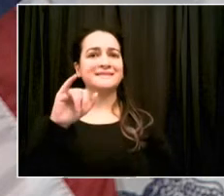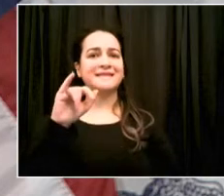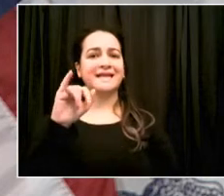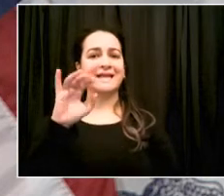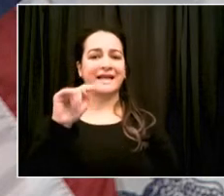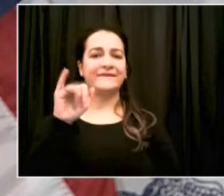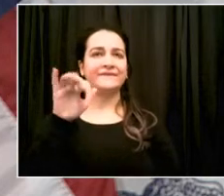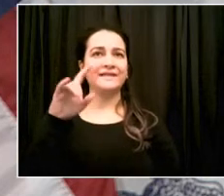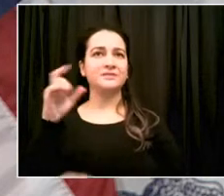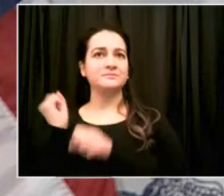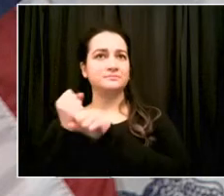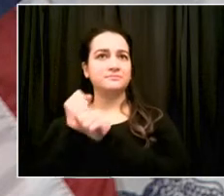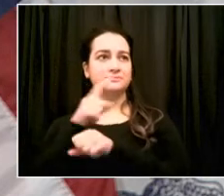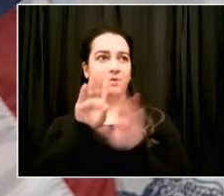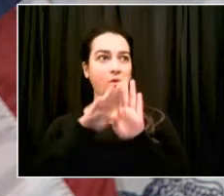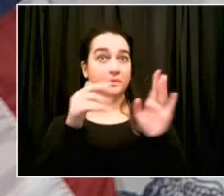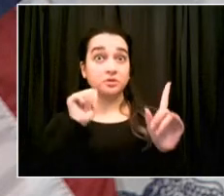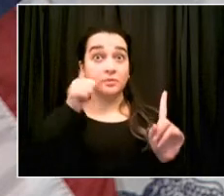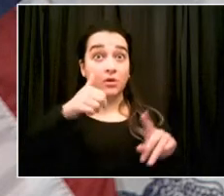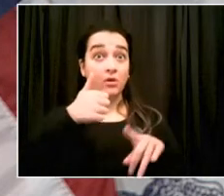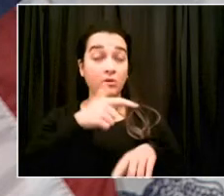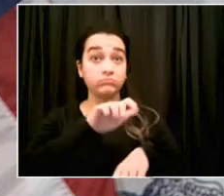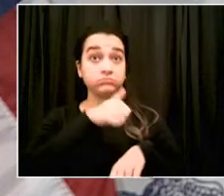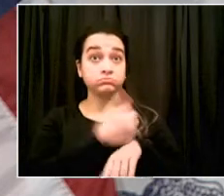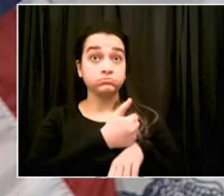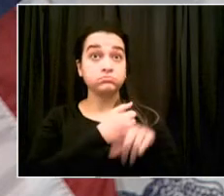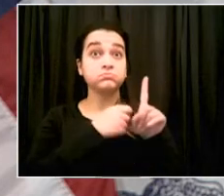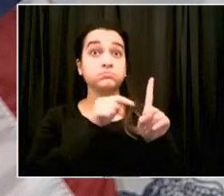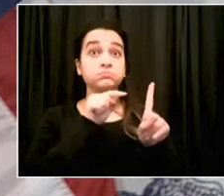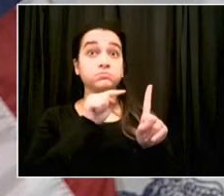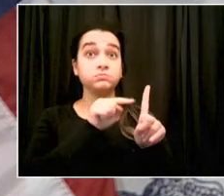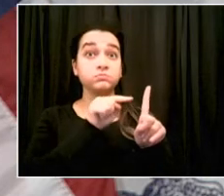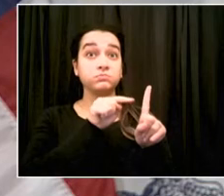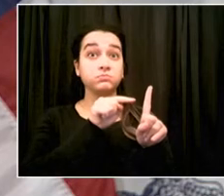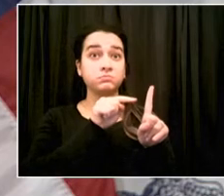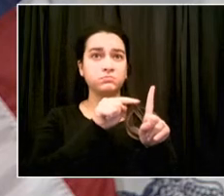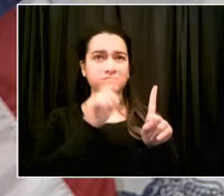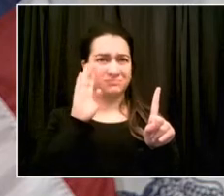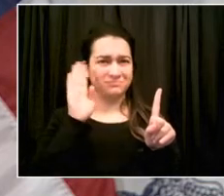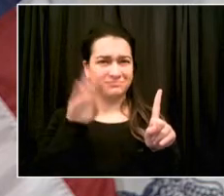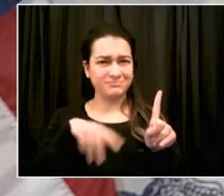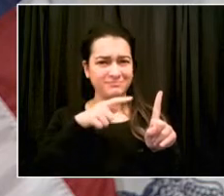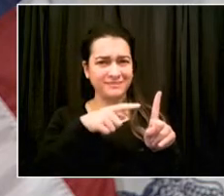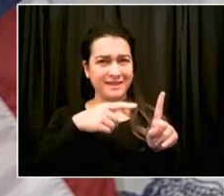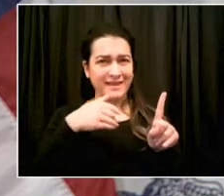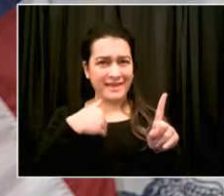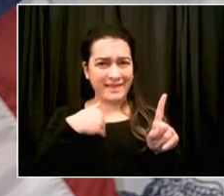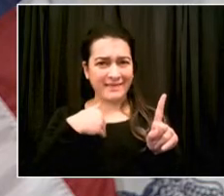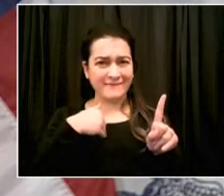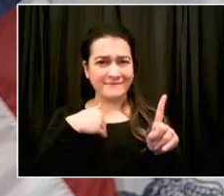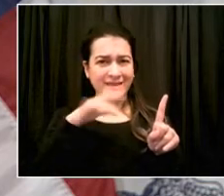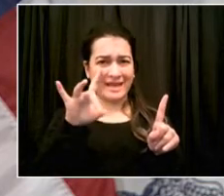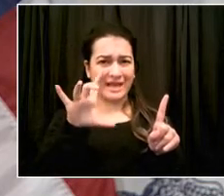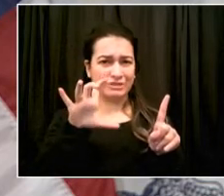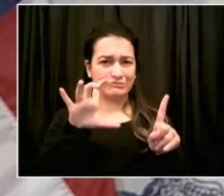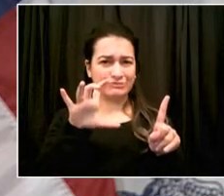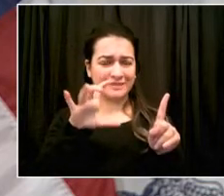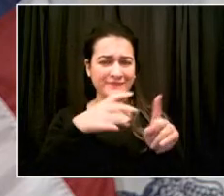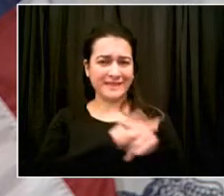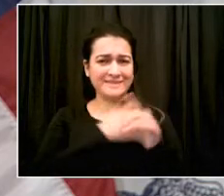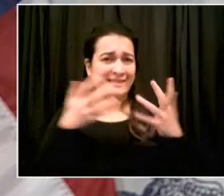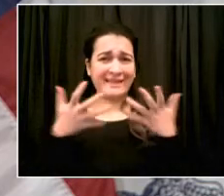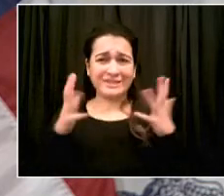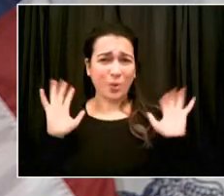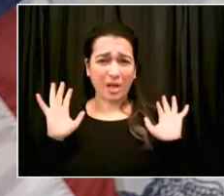800 doses, and it runs through, I believe, Sunday. I'm curious, given what you just said about the borough bearing the brunt of the